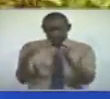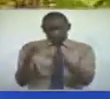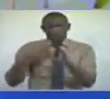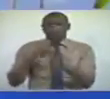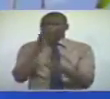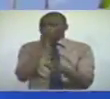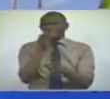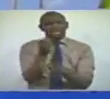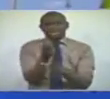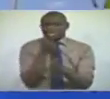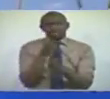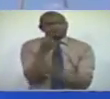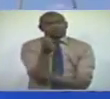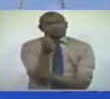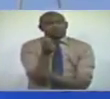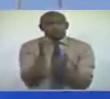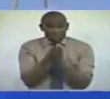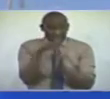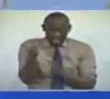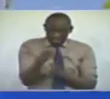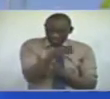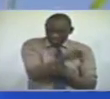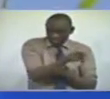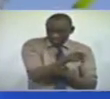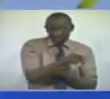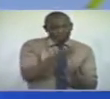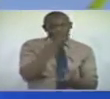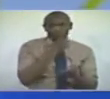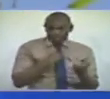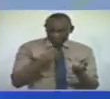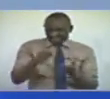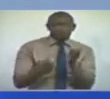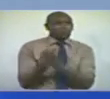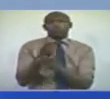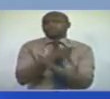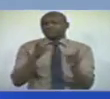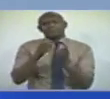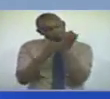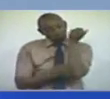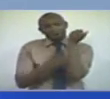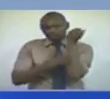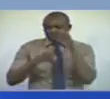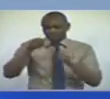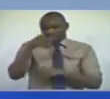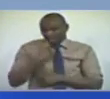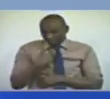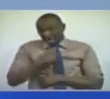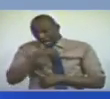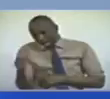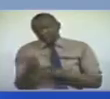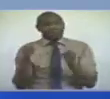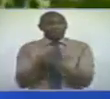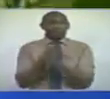water footprint compared with other protein sources and can be grown in very poor soils where other crops cannot